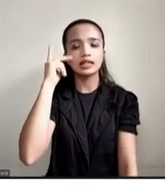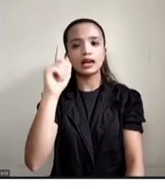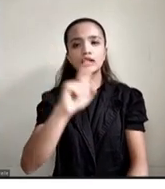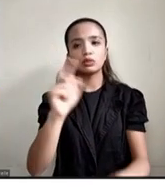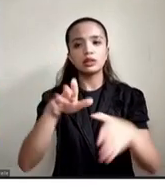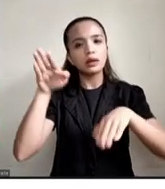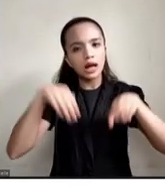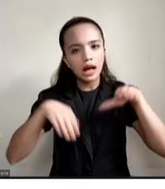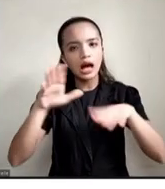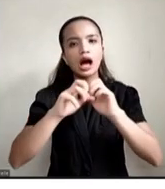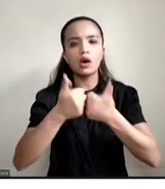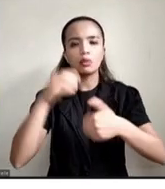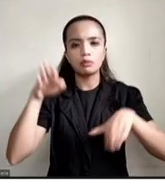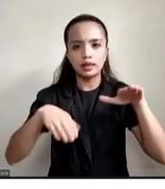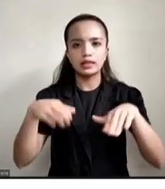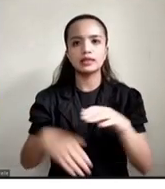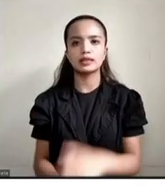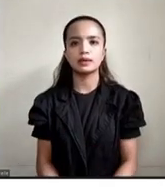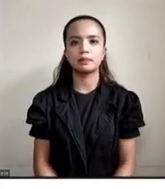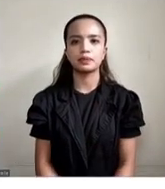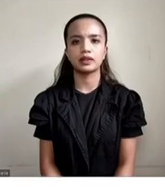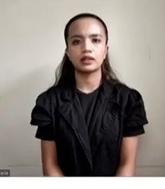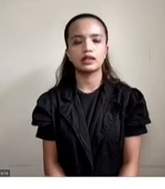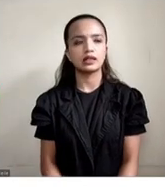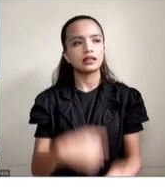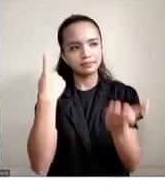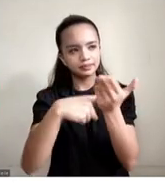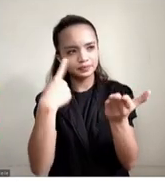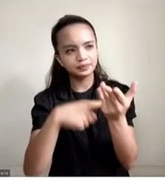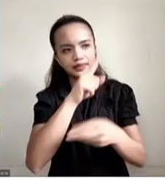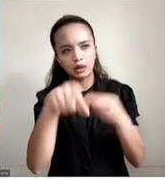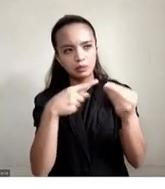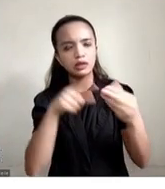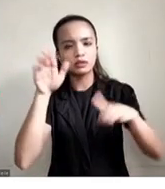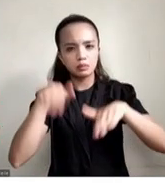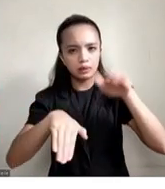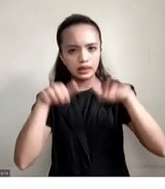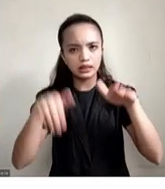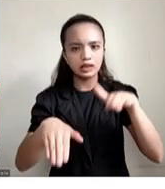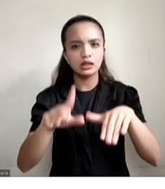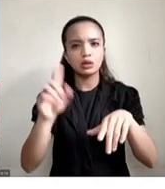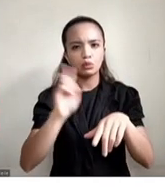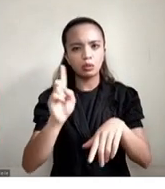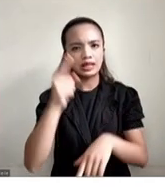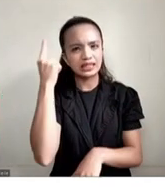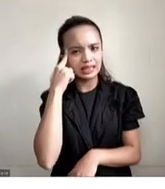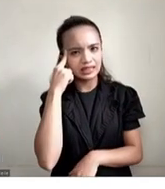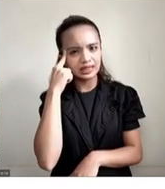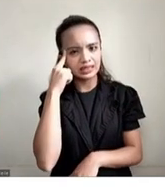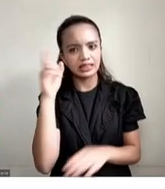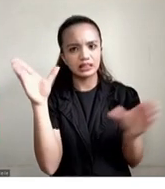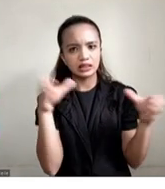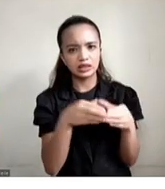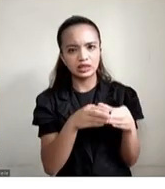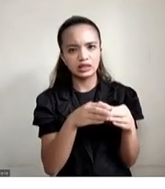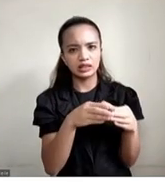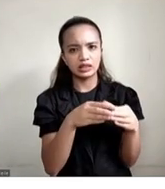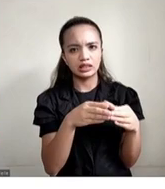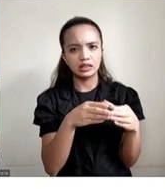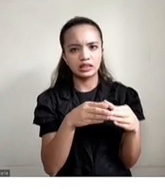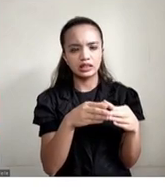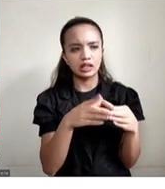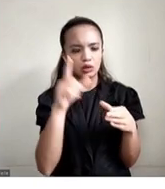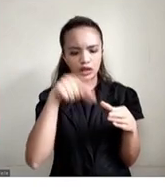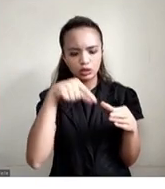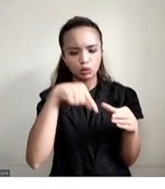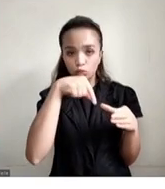things. So when you talk about balancing things, what do you think this coalition should be able to address, should be able